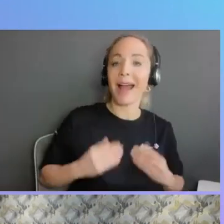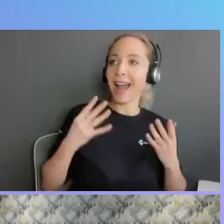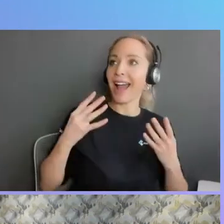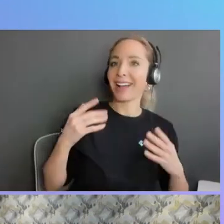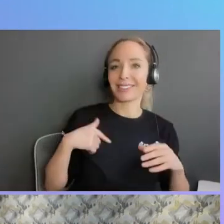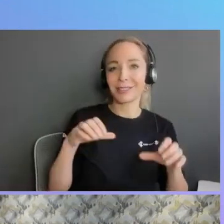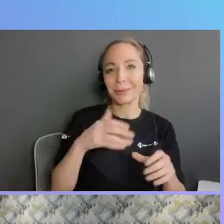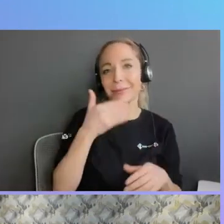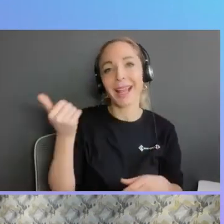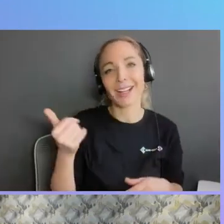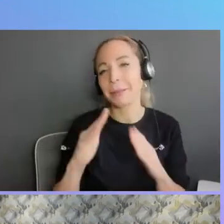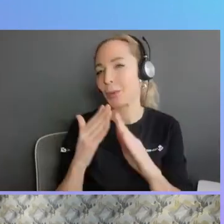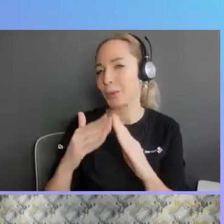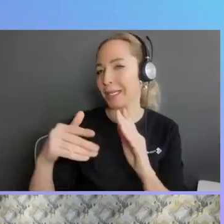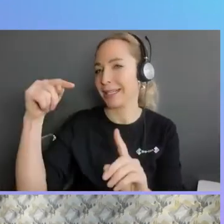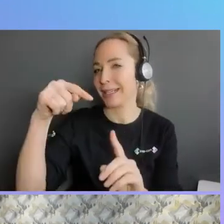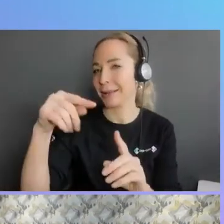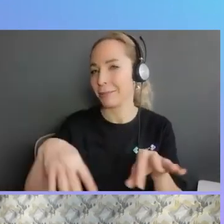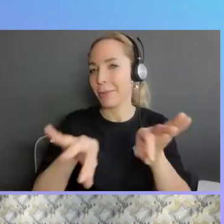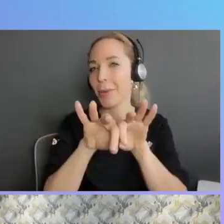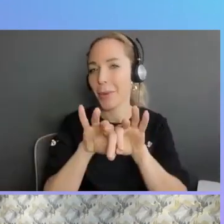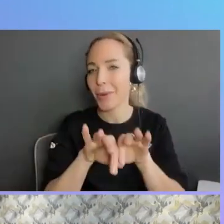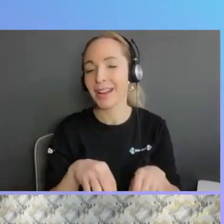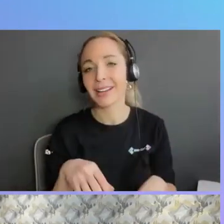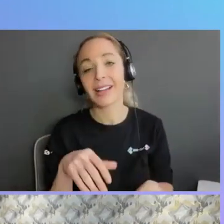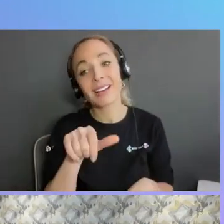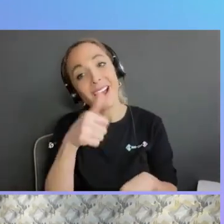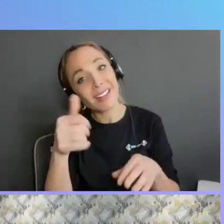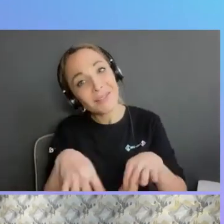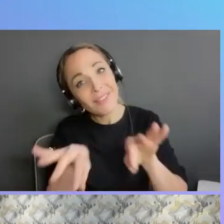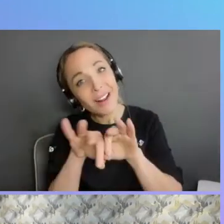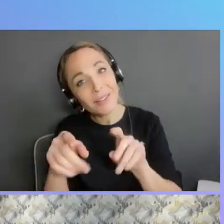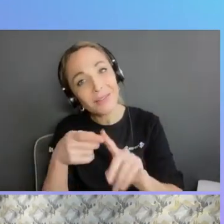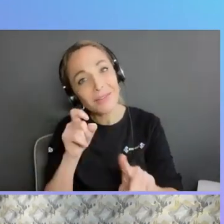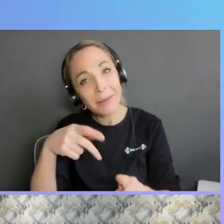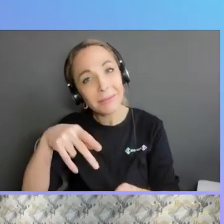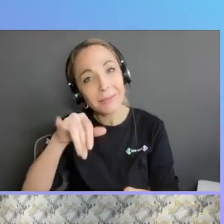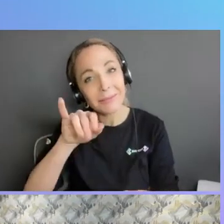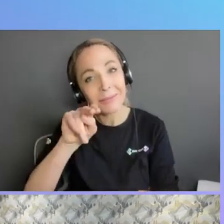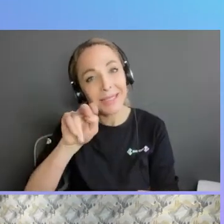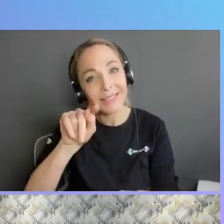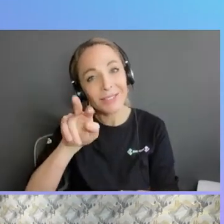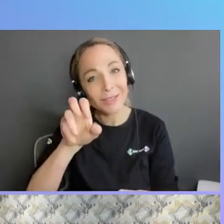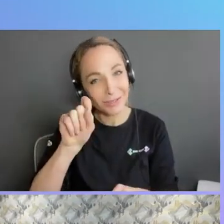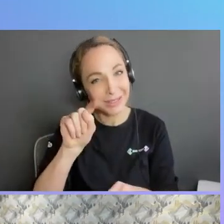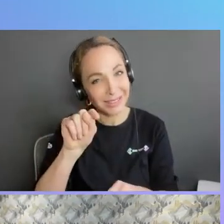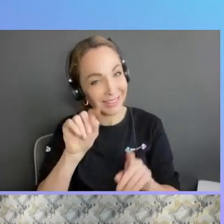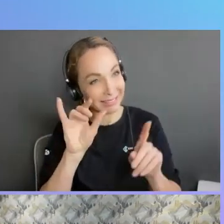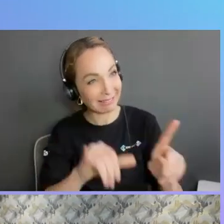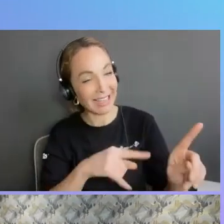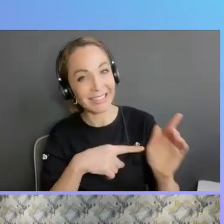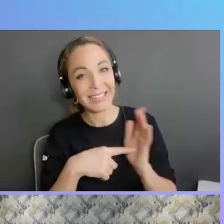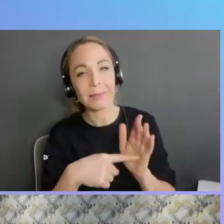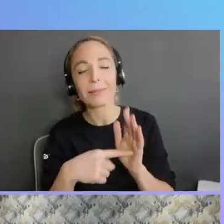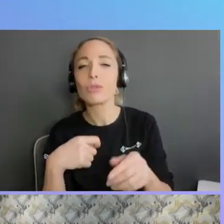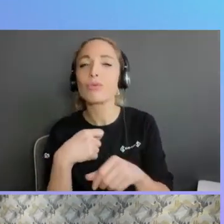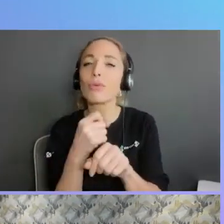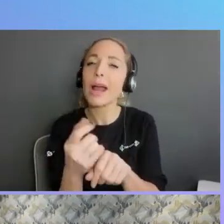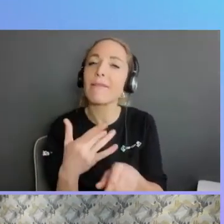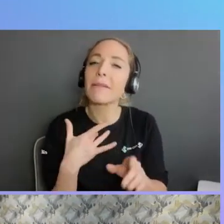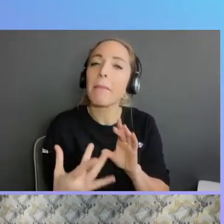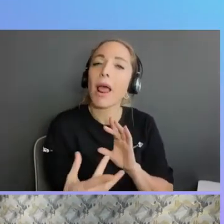another value for Pinterest is creating belonging, but thinking about our users, how is the